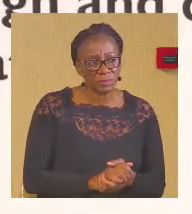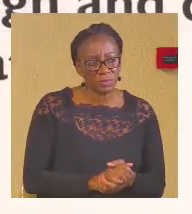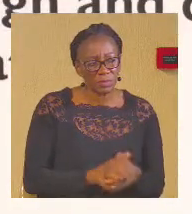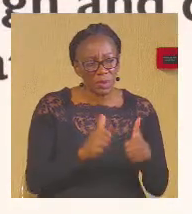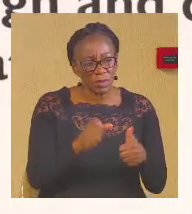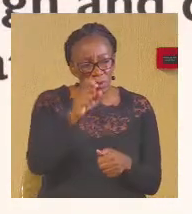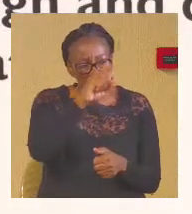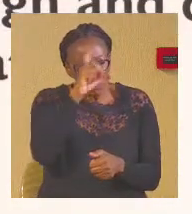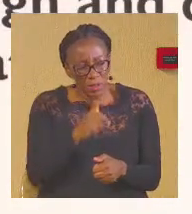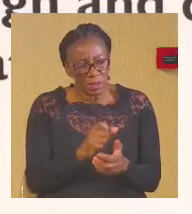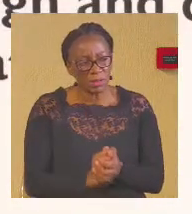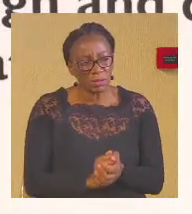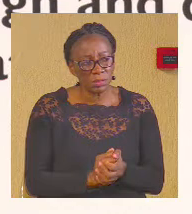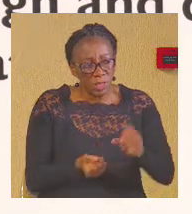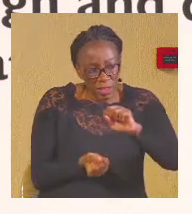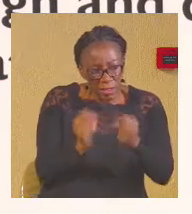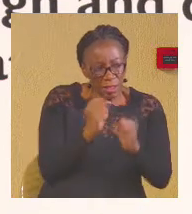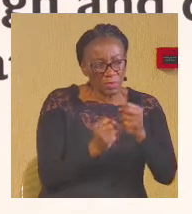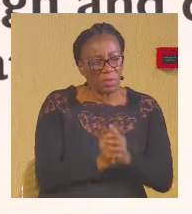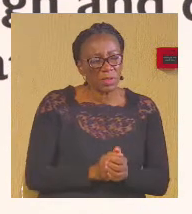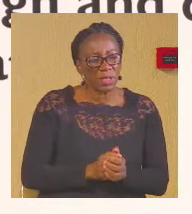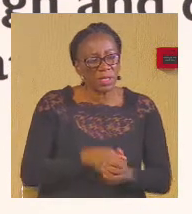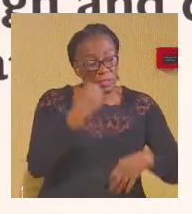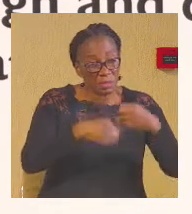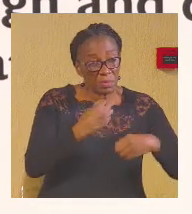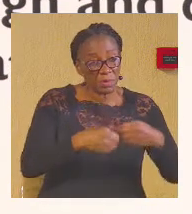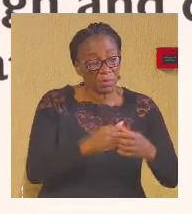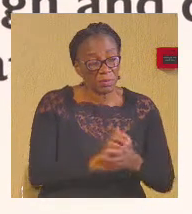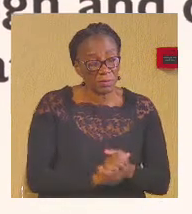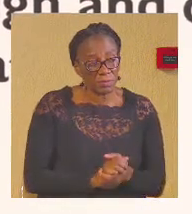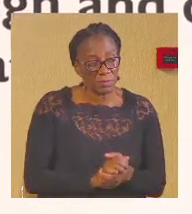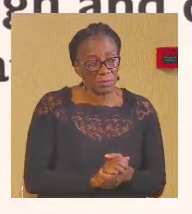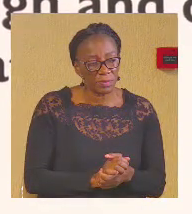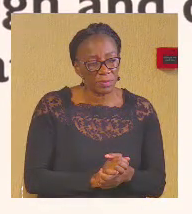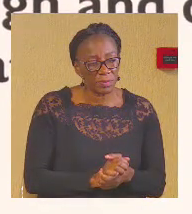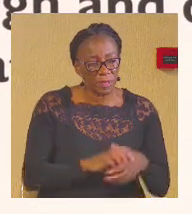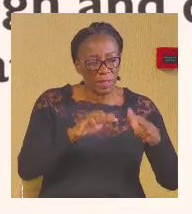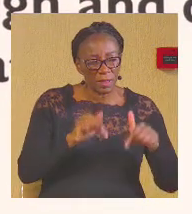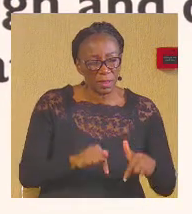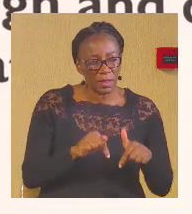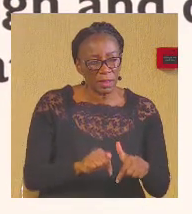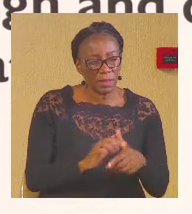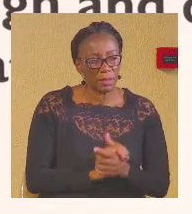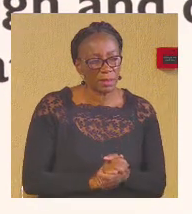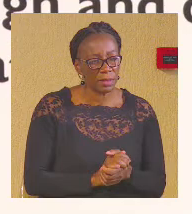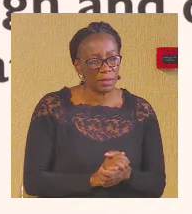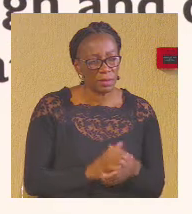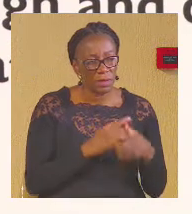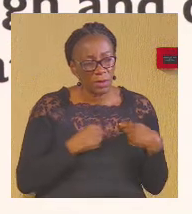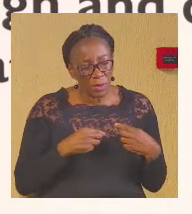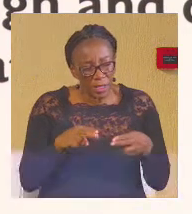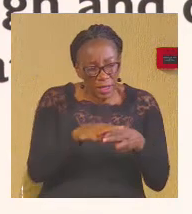Transport is a backbone to our referral system. In the current situation where we are, we have made use of our current